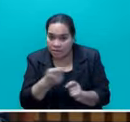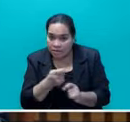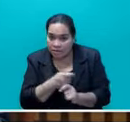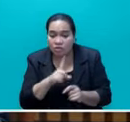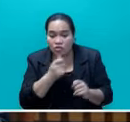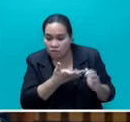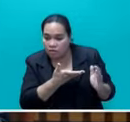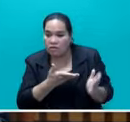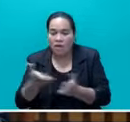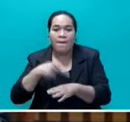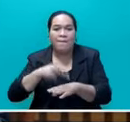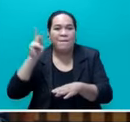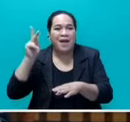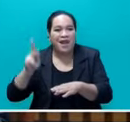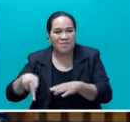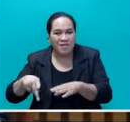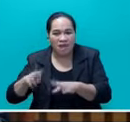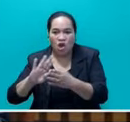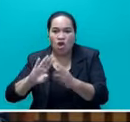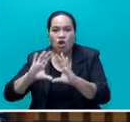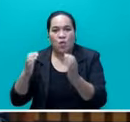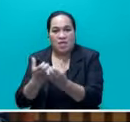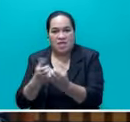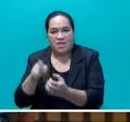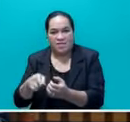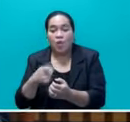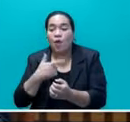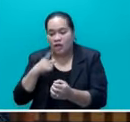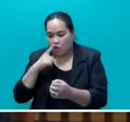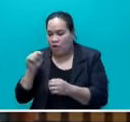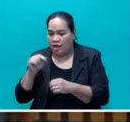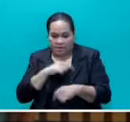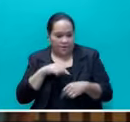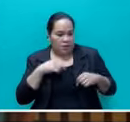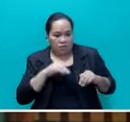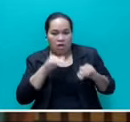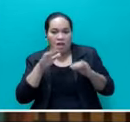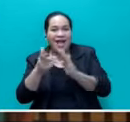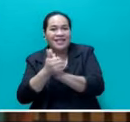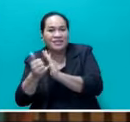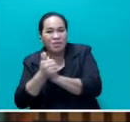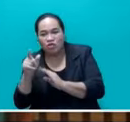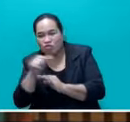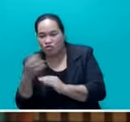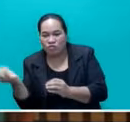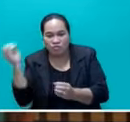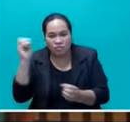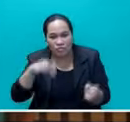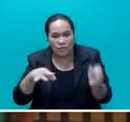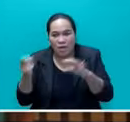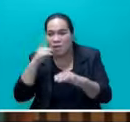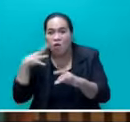referred to a parliamentary committee so that the input of the experts, the input of those affected,